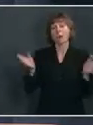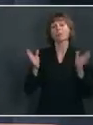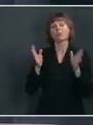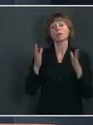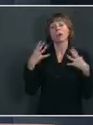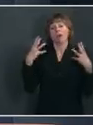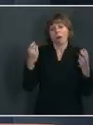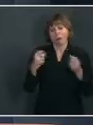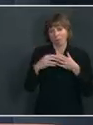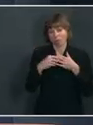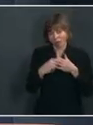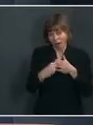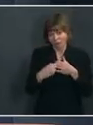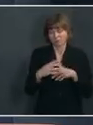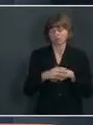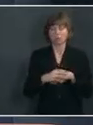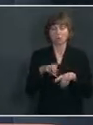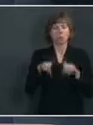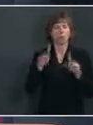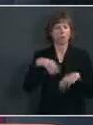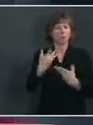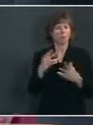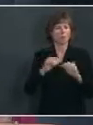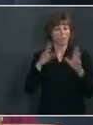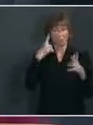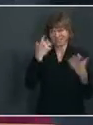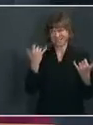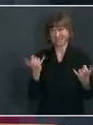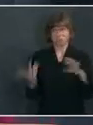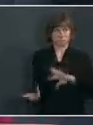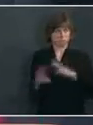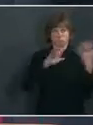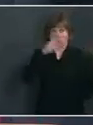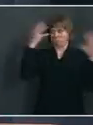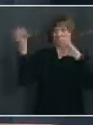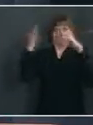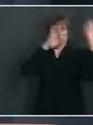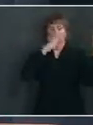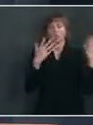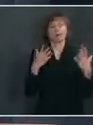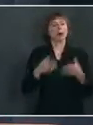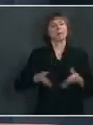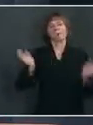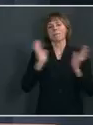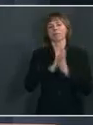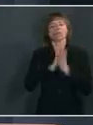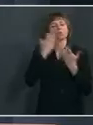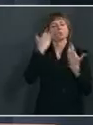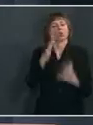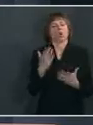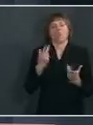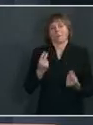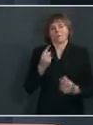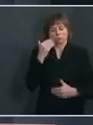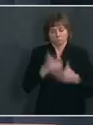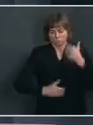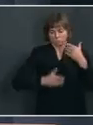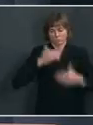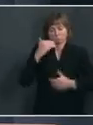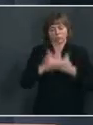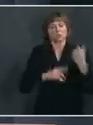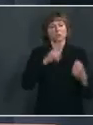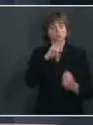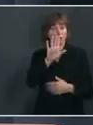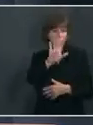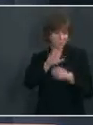that clarity from the federal government because there's a lot of confusion, and public schools especially don't know what steps they need to take, how to ensure